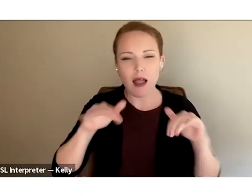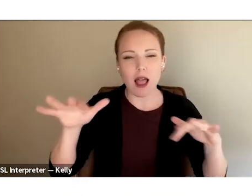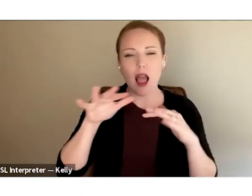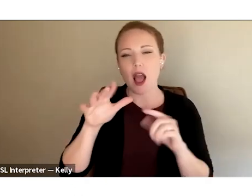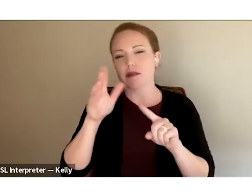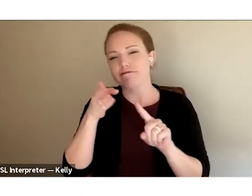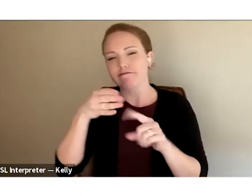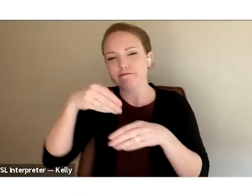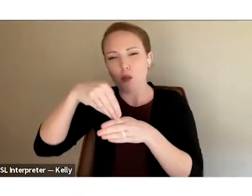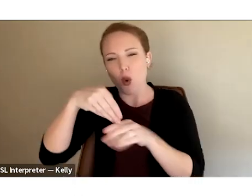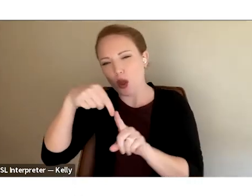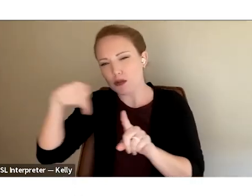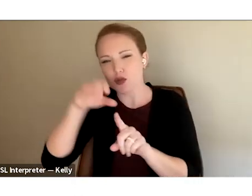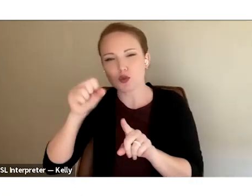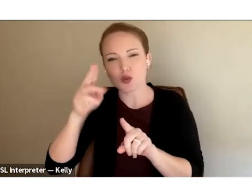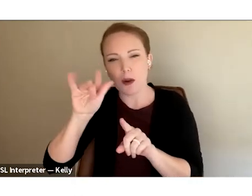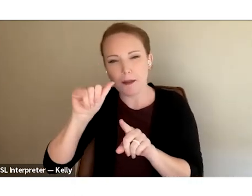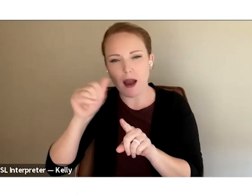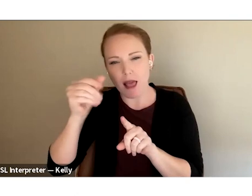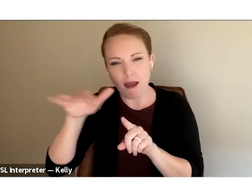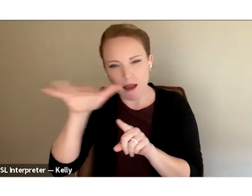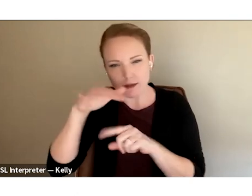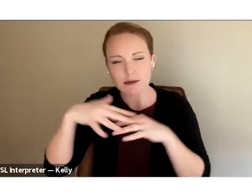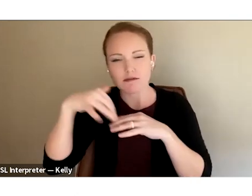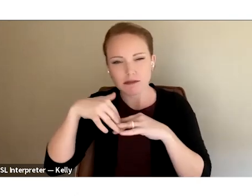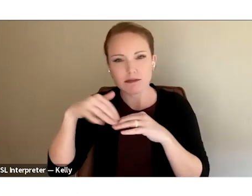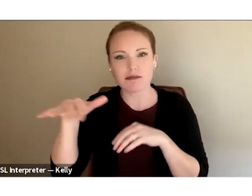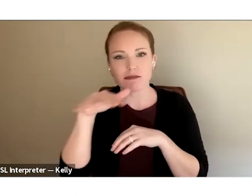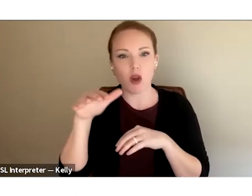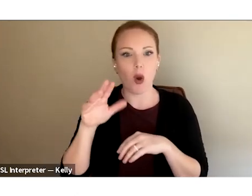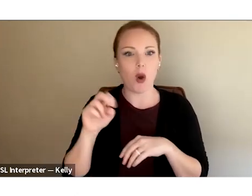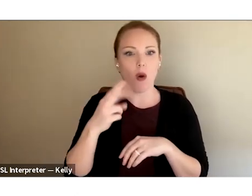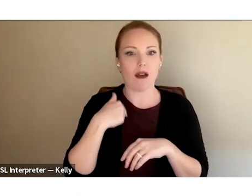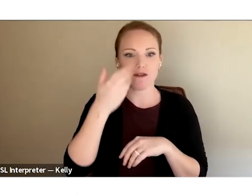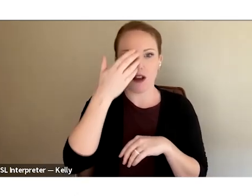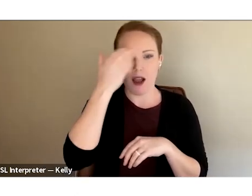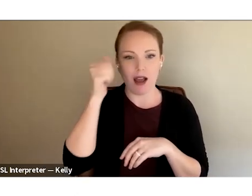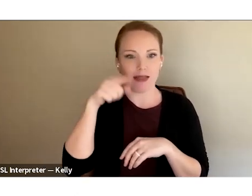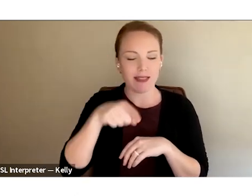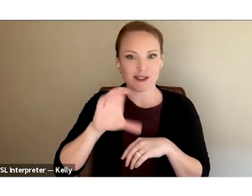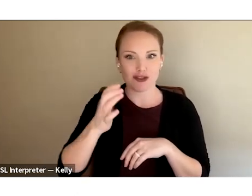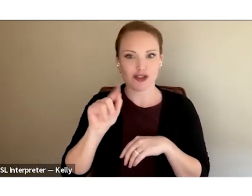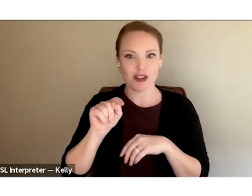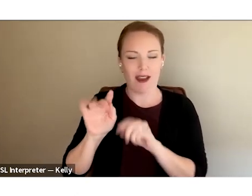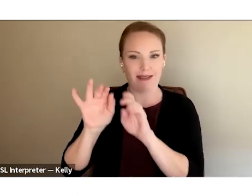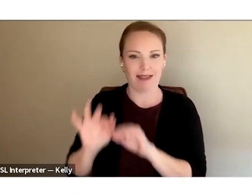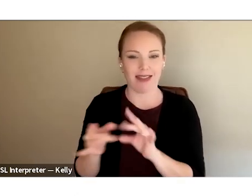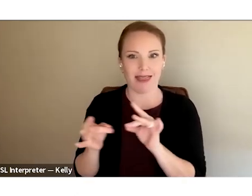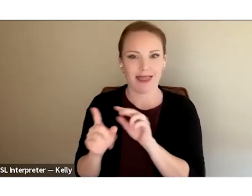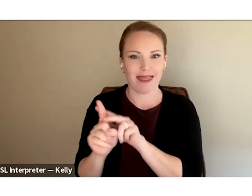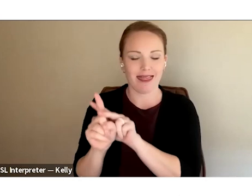And we are going to begin this conversation. Oh, I forgot that this chat is happening.